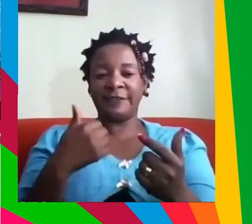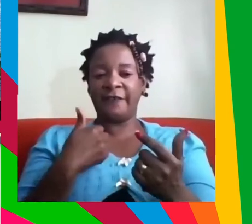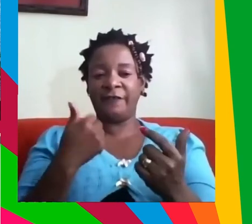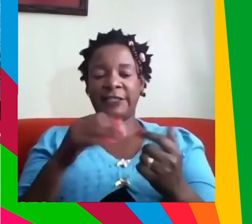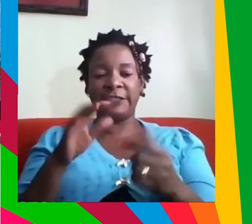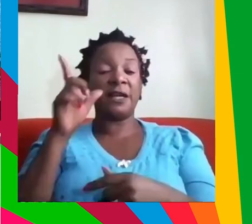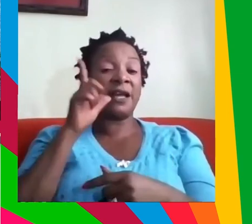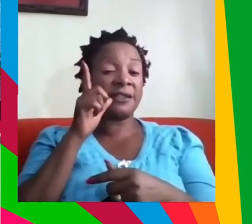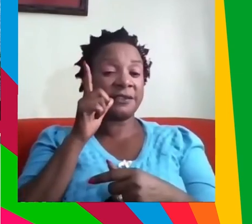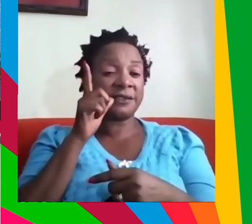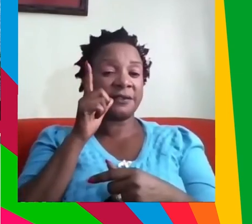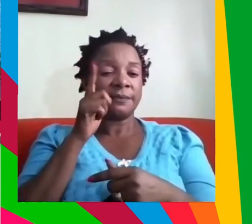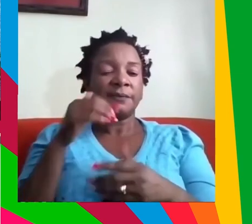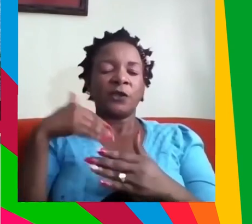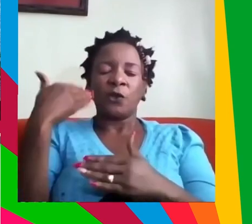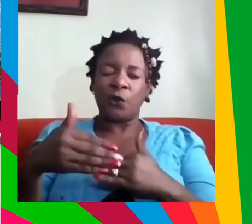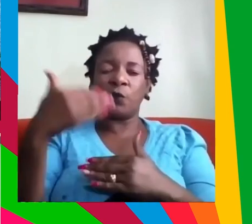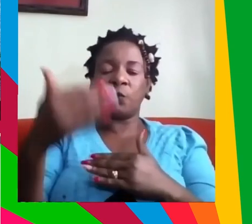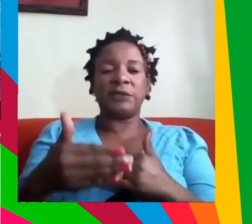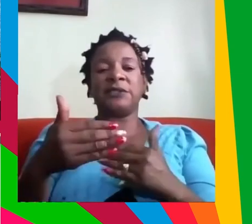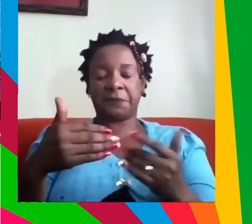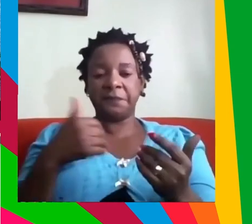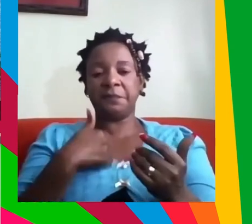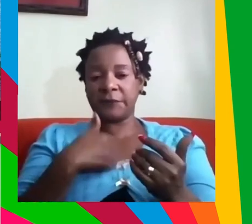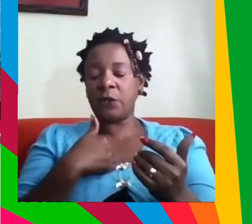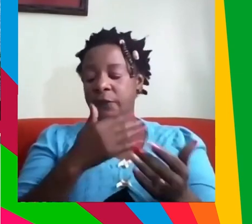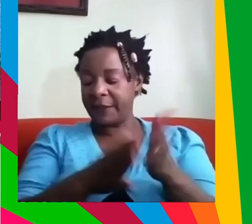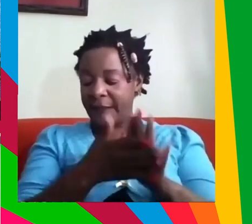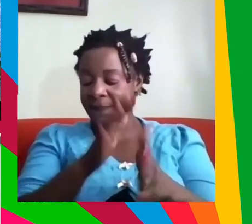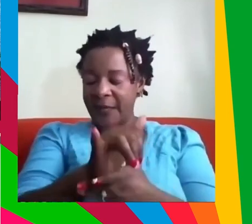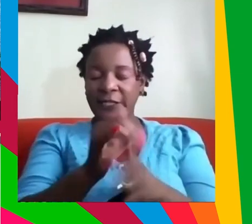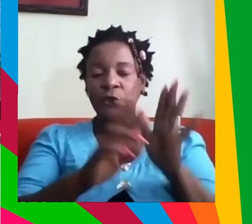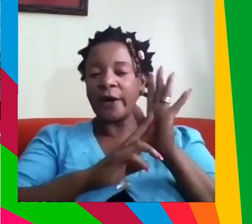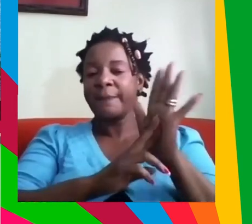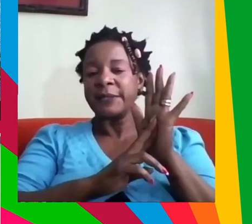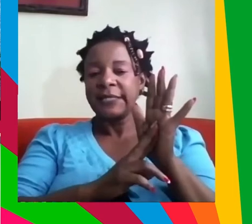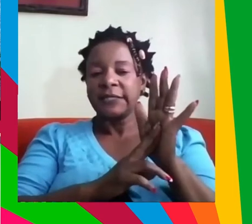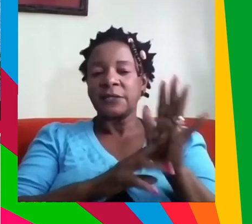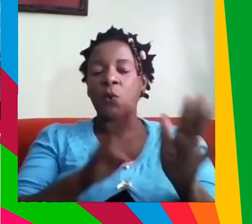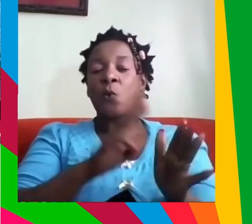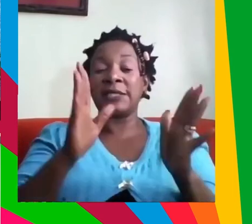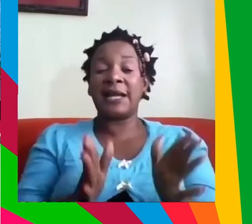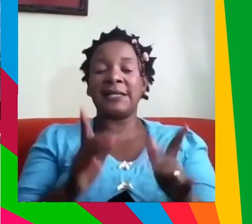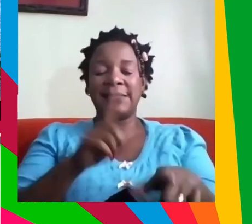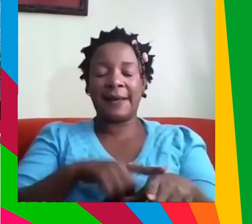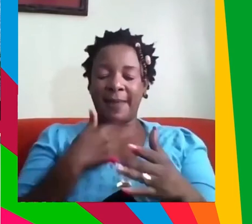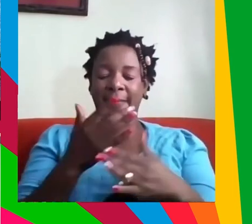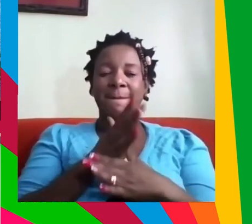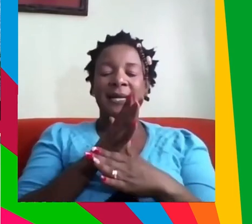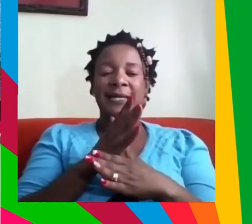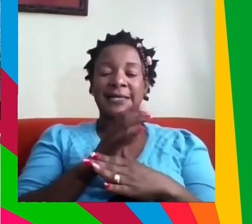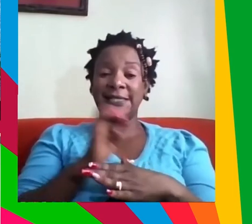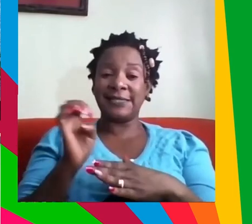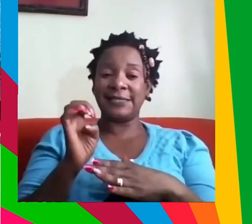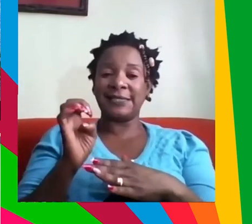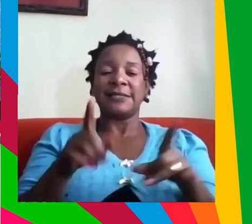England. So I was always this mediator. I wanted to represent Westerners when I was in the Middle East, and I wanted to present being an